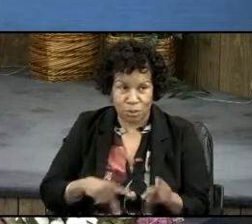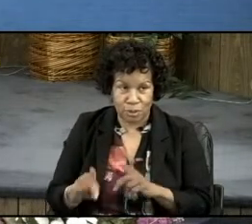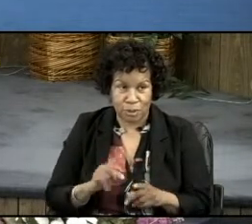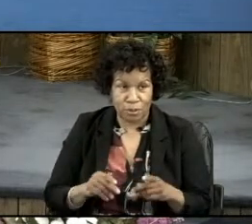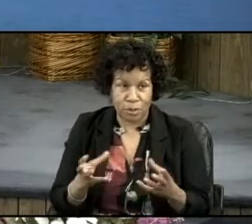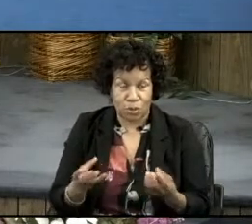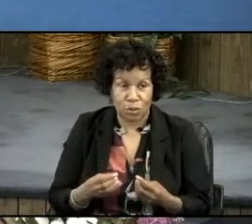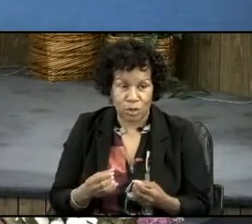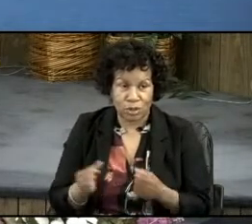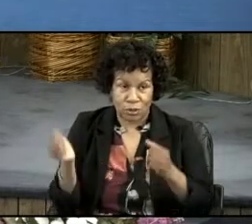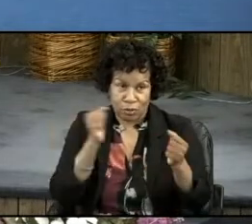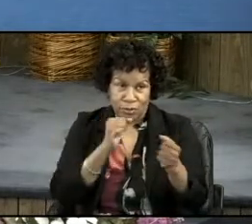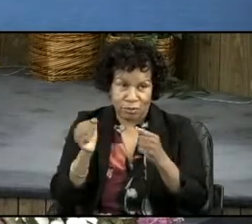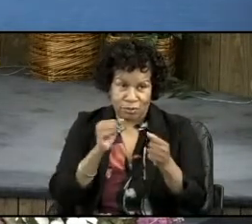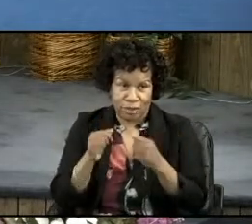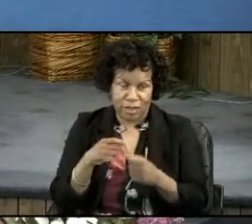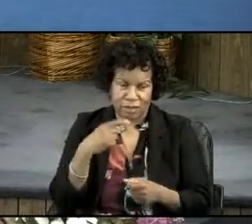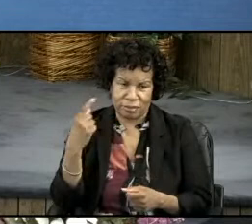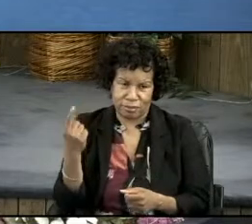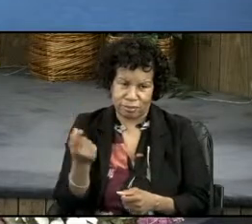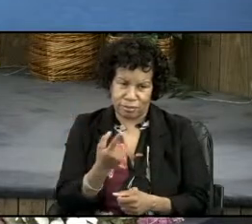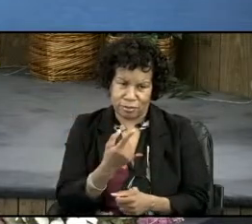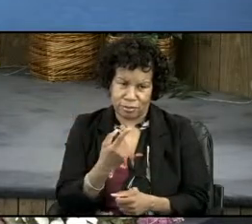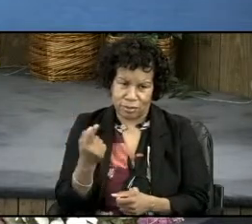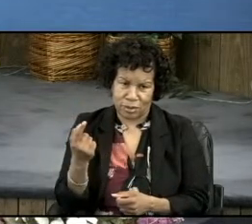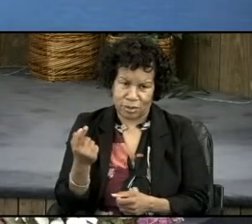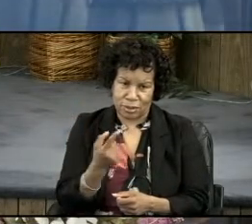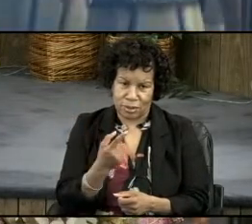no confidence as a member of the church.